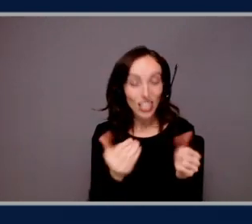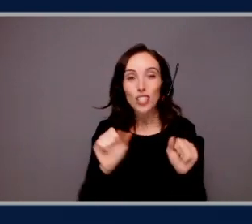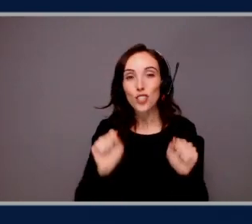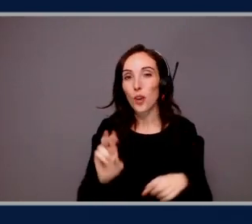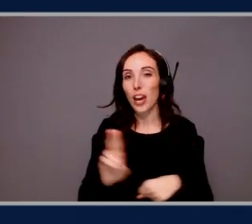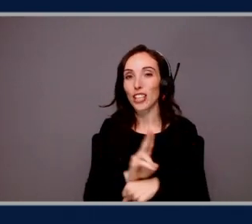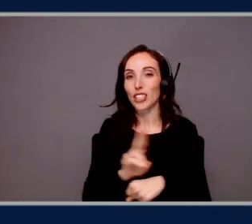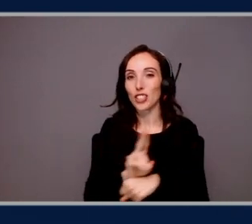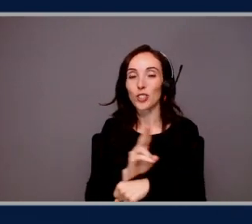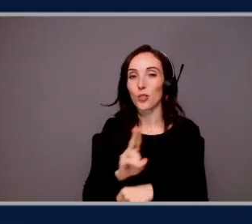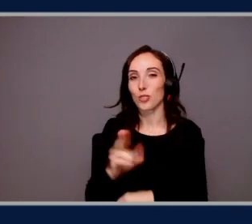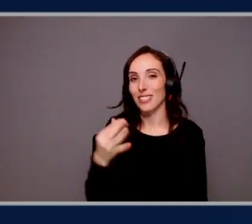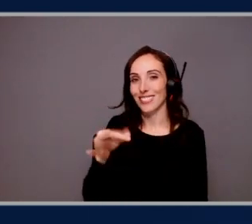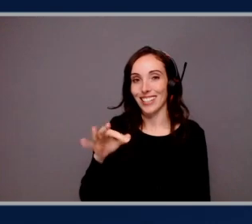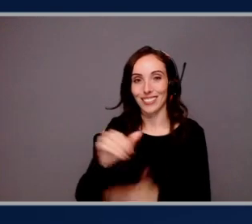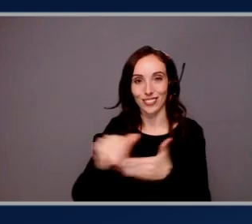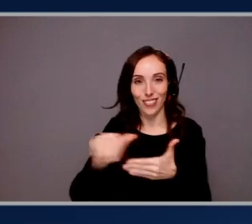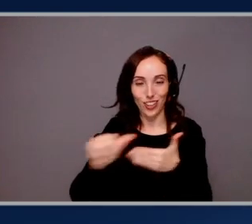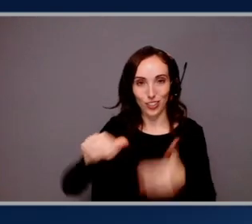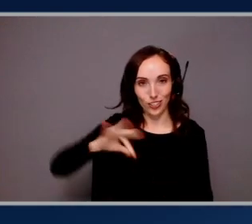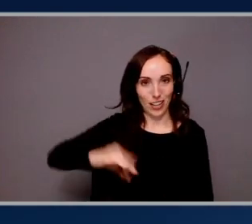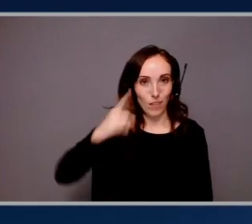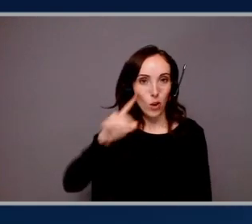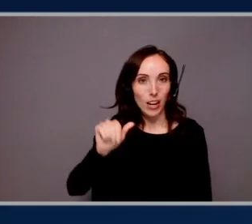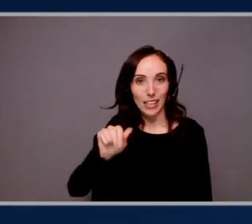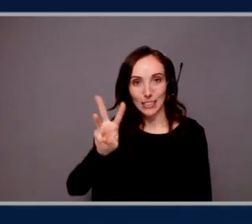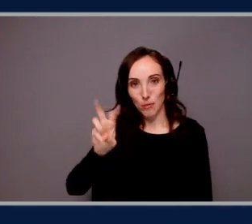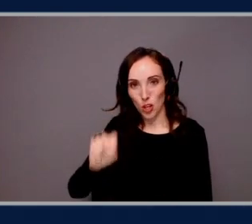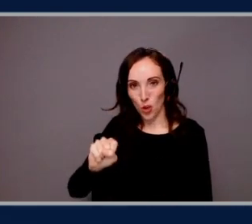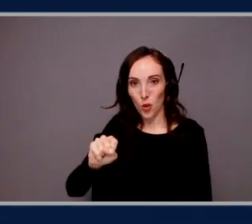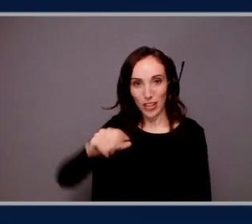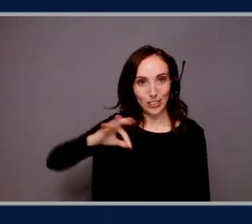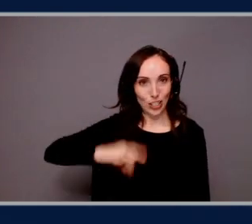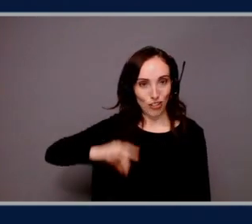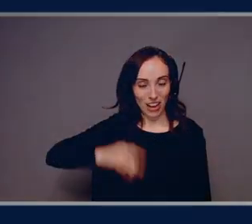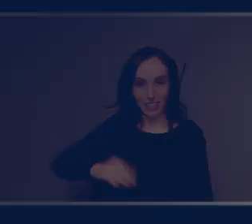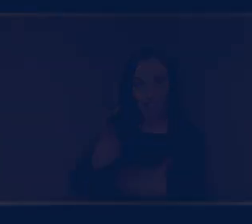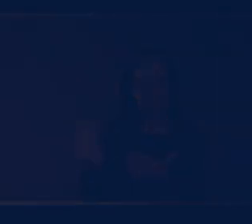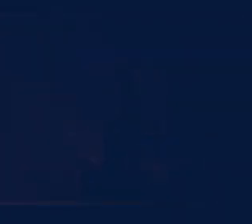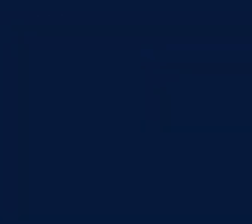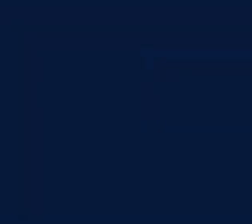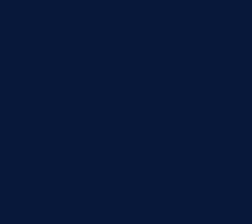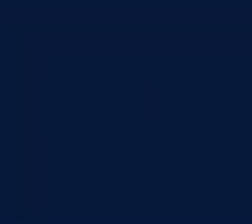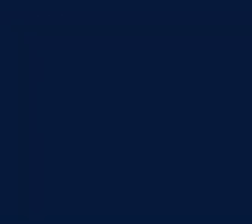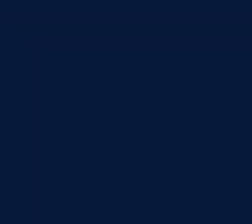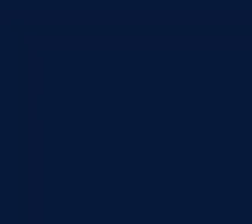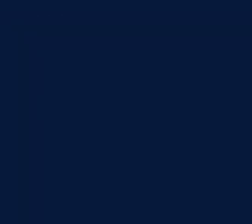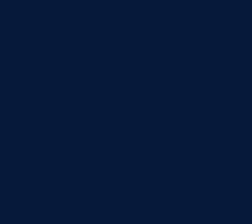AWS credits. So take our survey, let us know how we're doing and what else you want to see. And we'll be back with more.